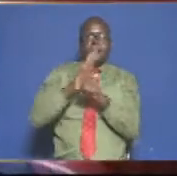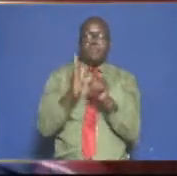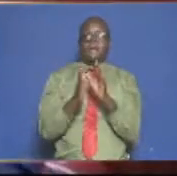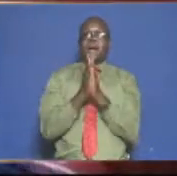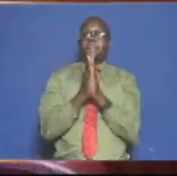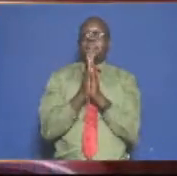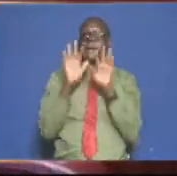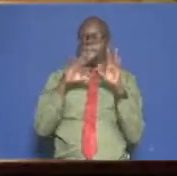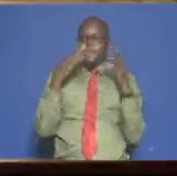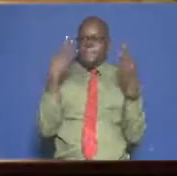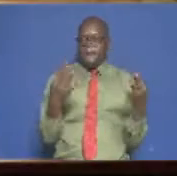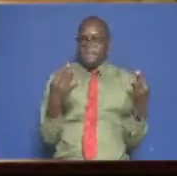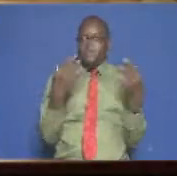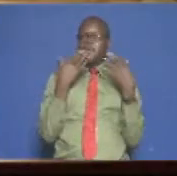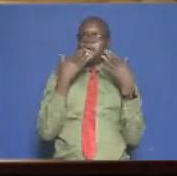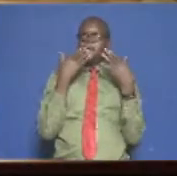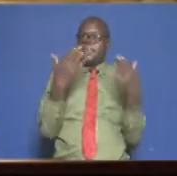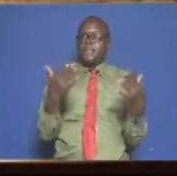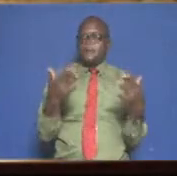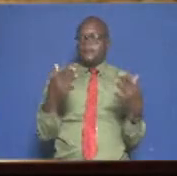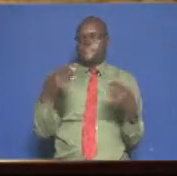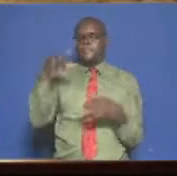family. Thank you, Mr. Speaker.